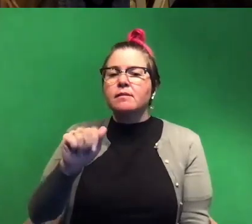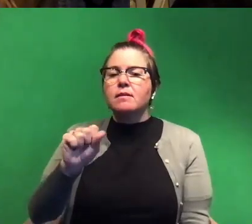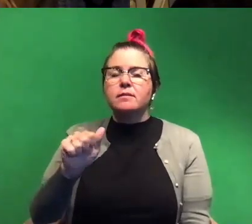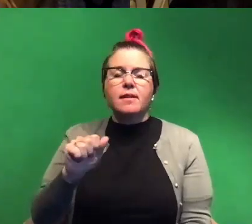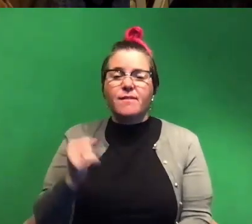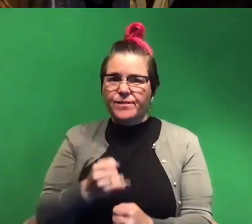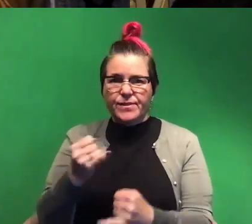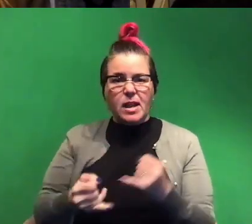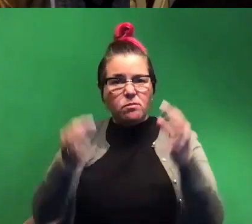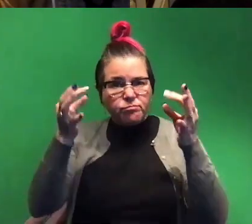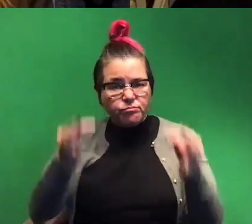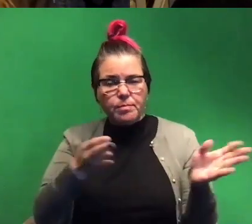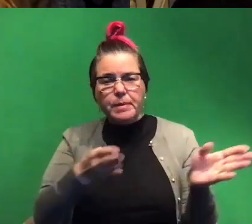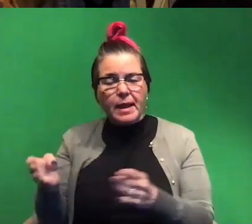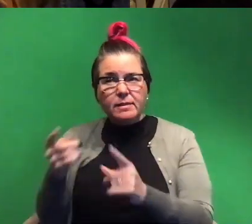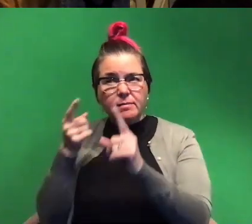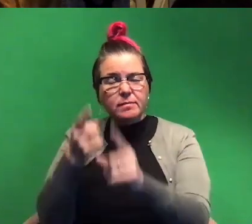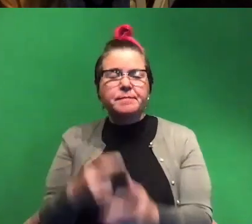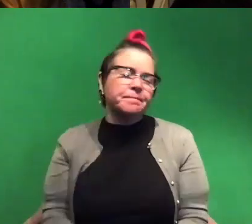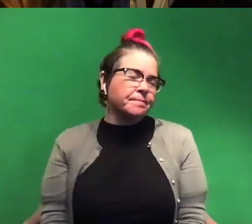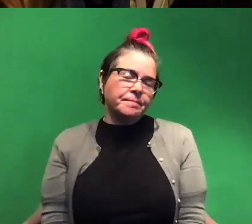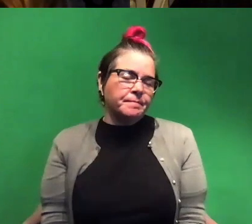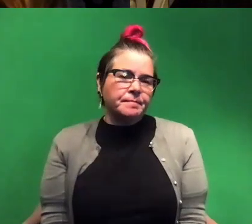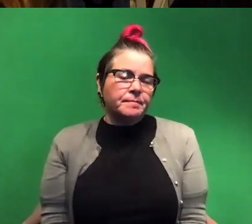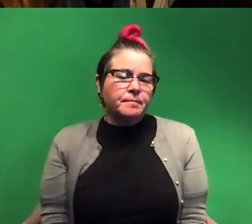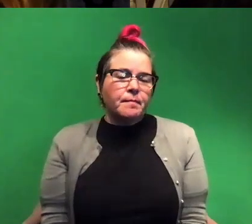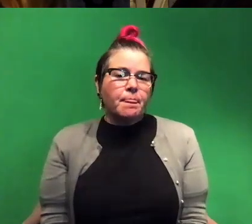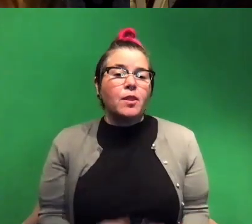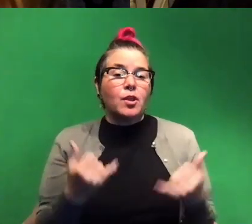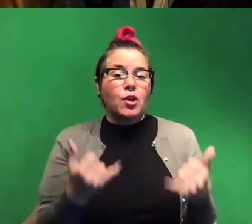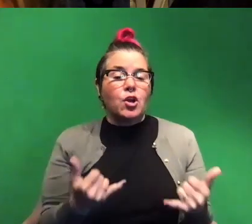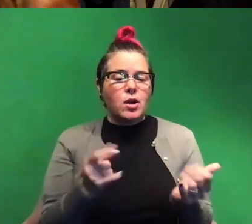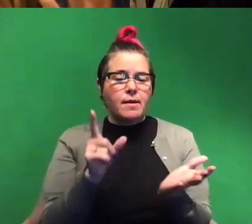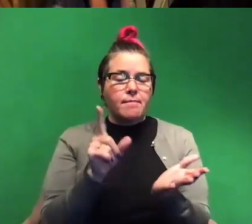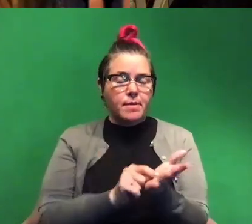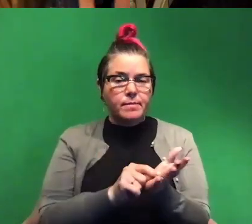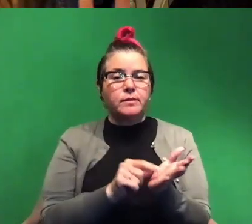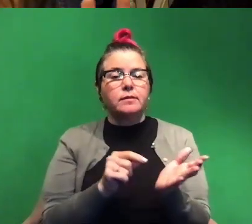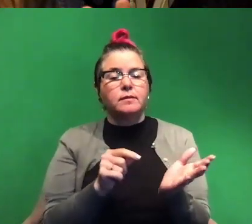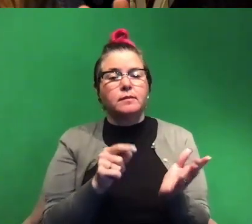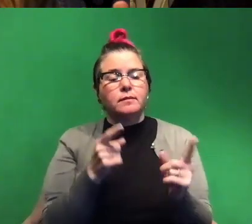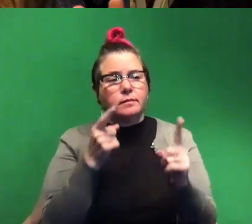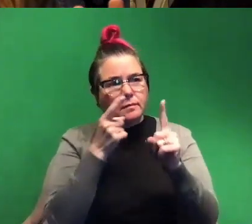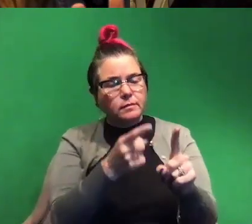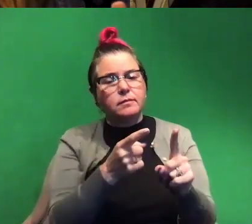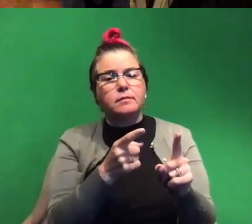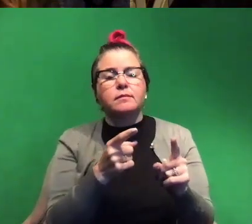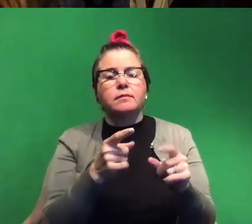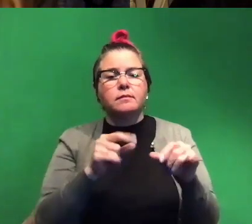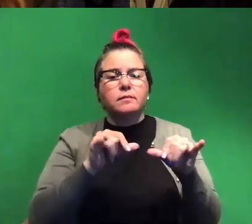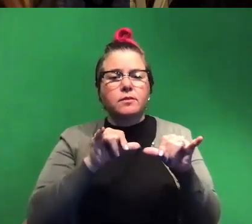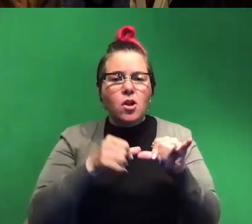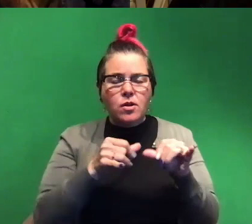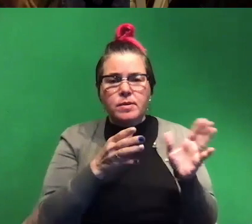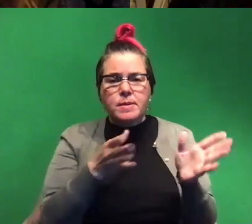plans for what they want to do on Mars. Their current published mission architecture, if